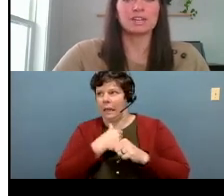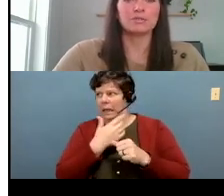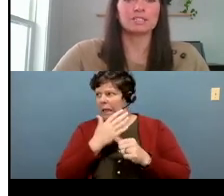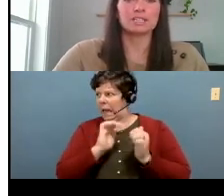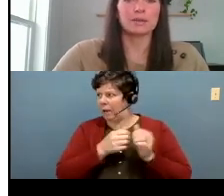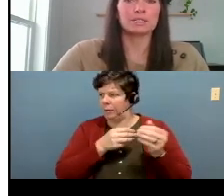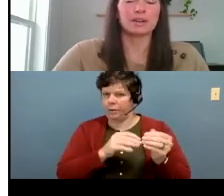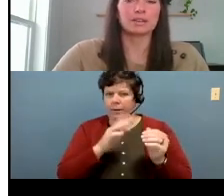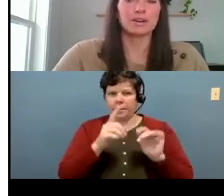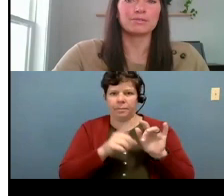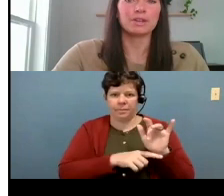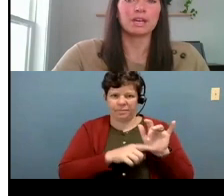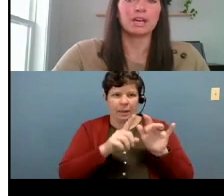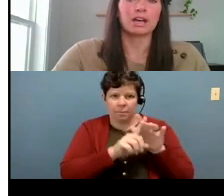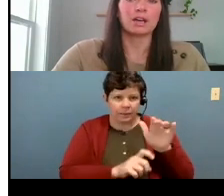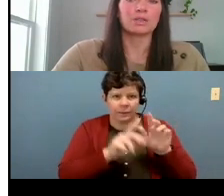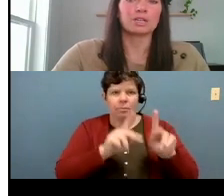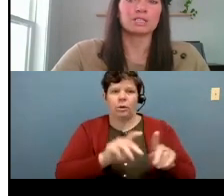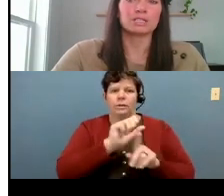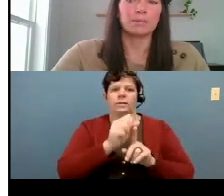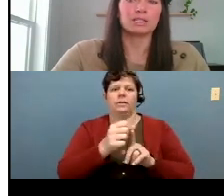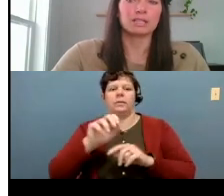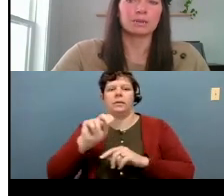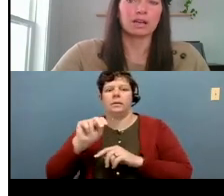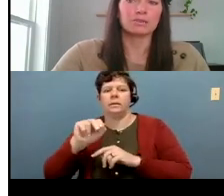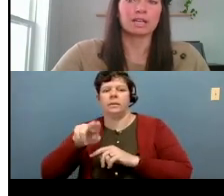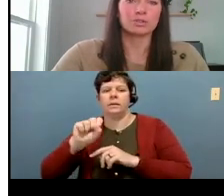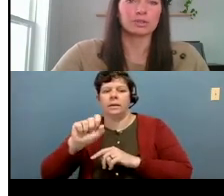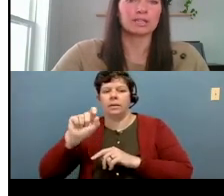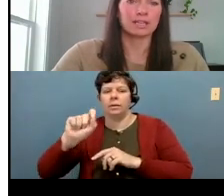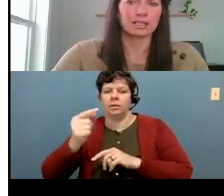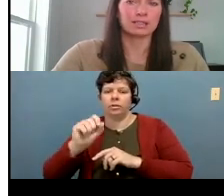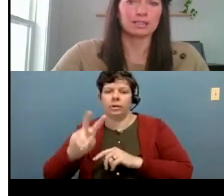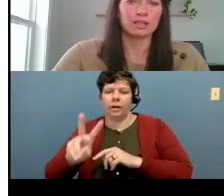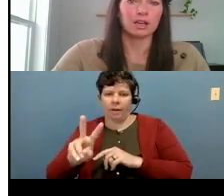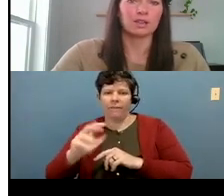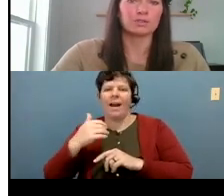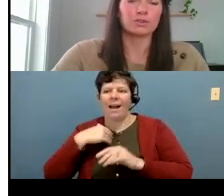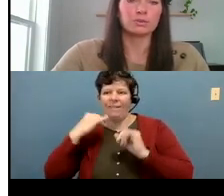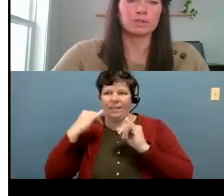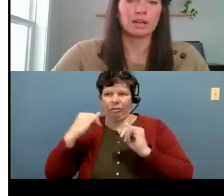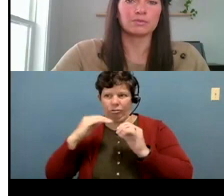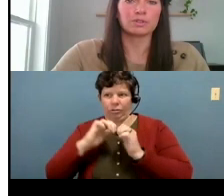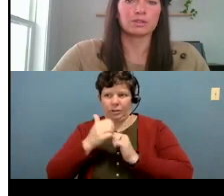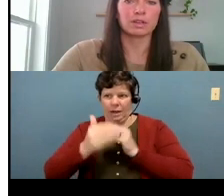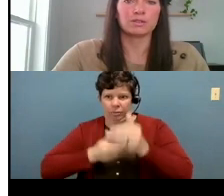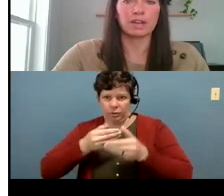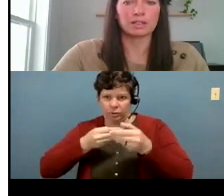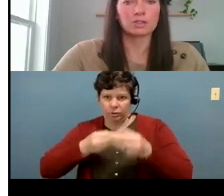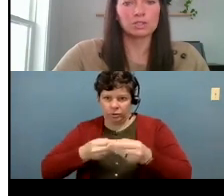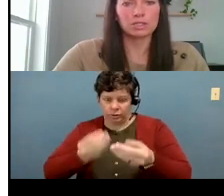you can visit namus.gov, and there is a step-by-step guide for entering cases. There's also a guide for